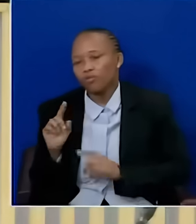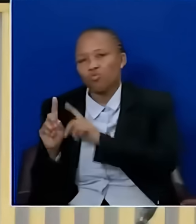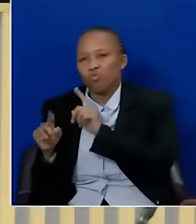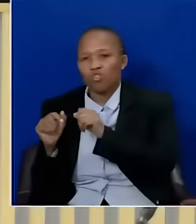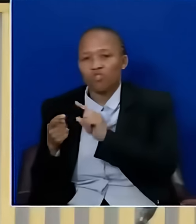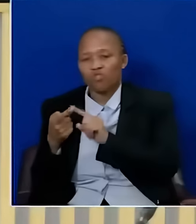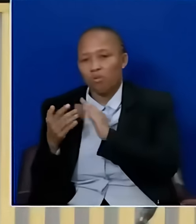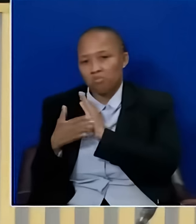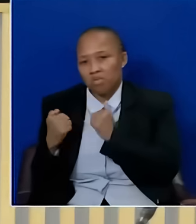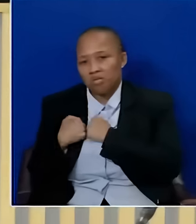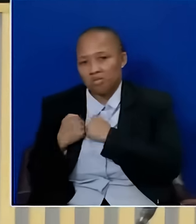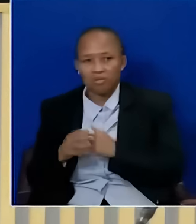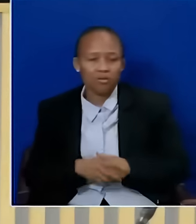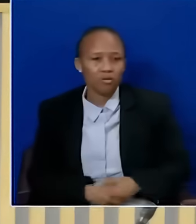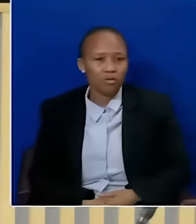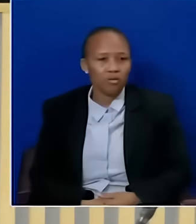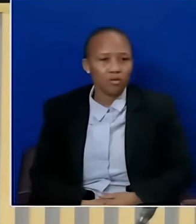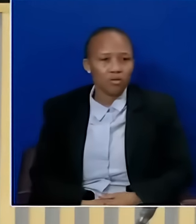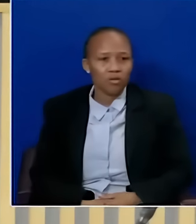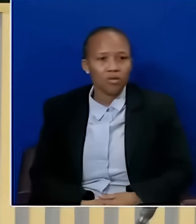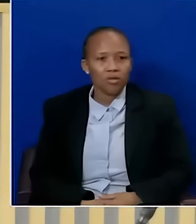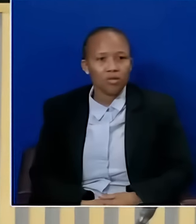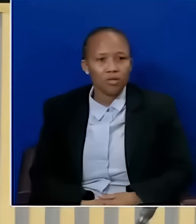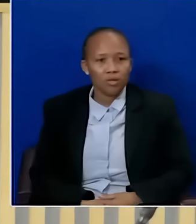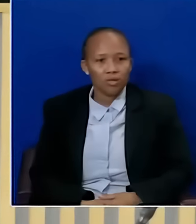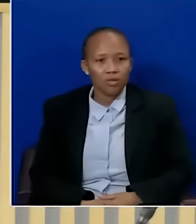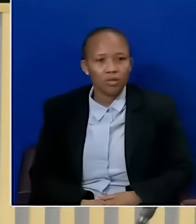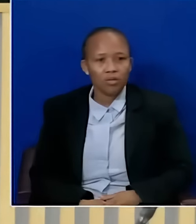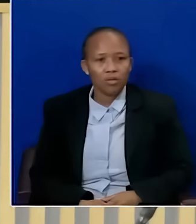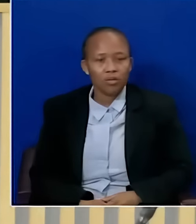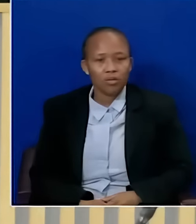Thank you, Brigadier. Thanks, commissioners. Let us